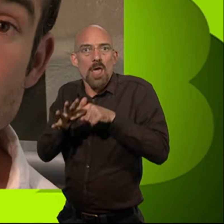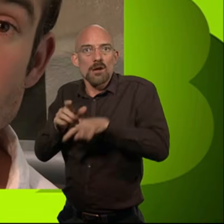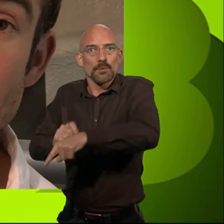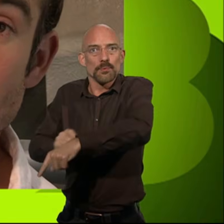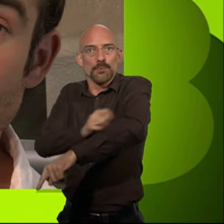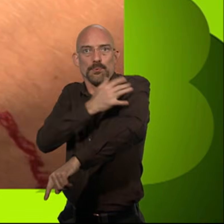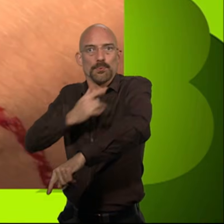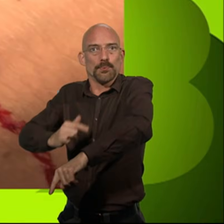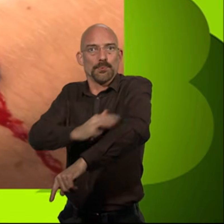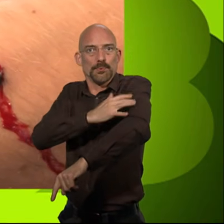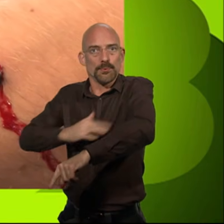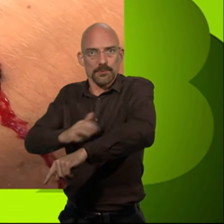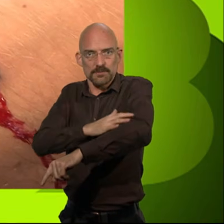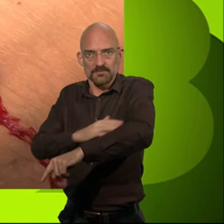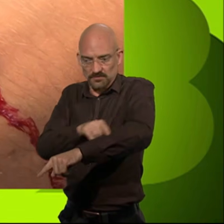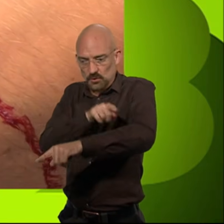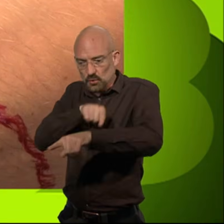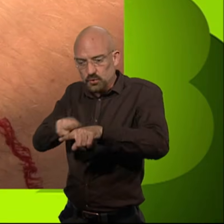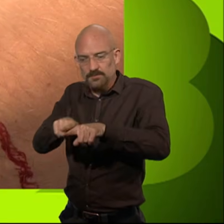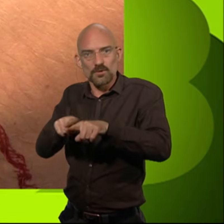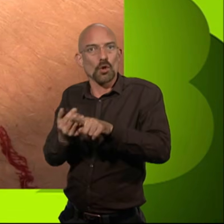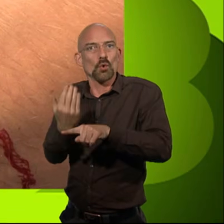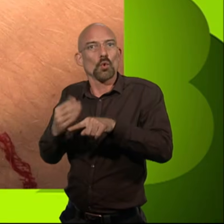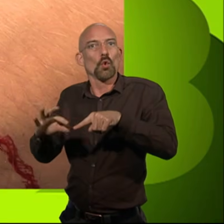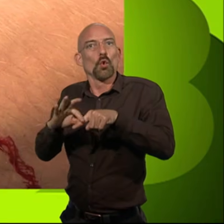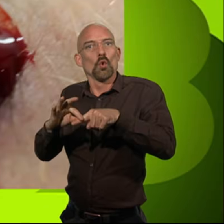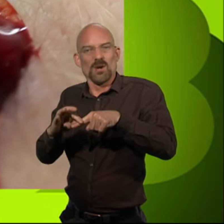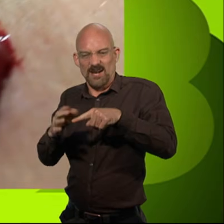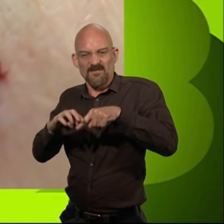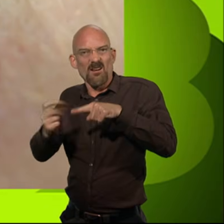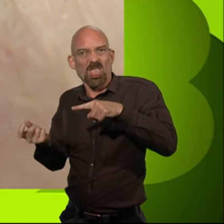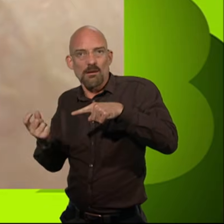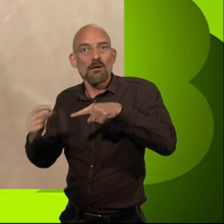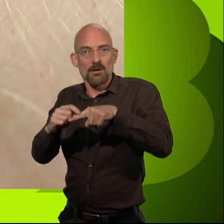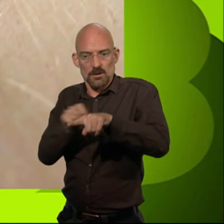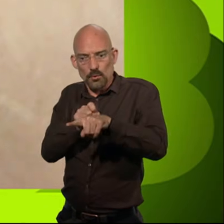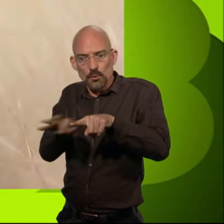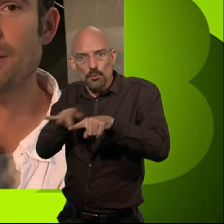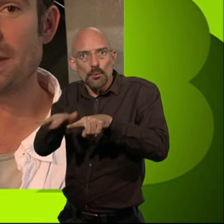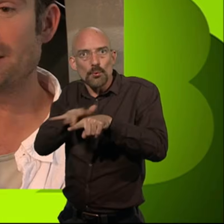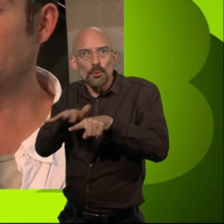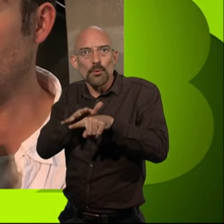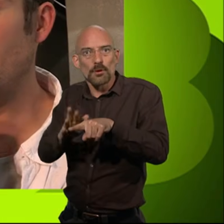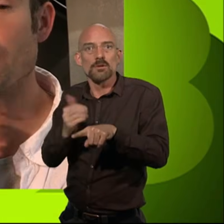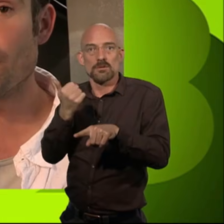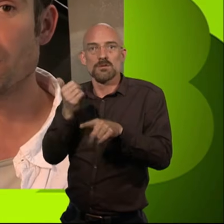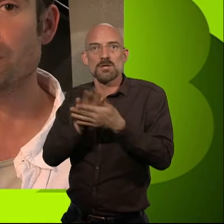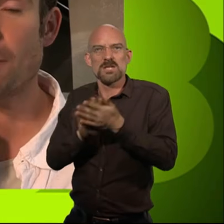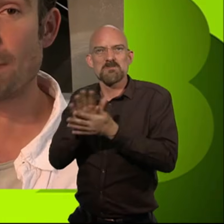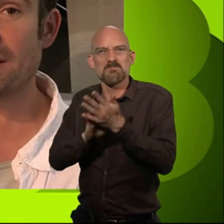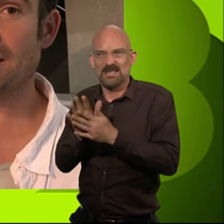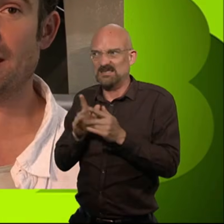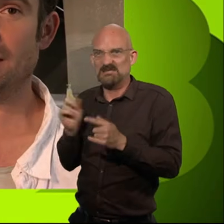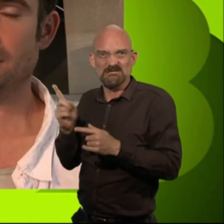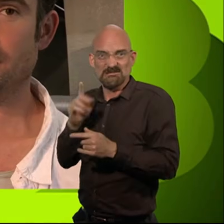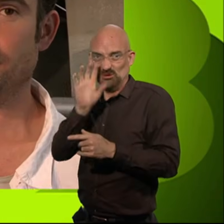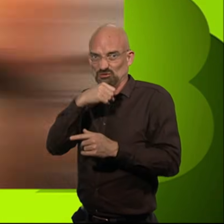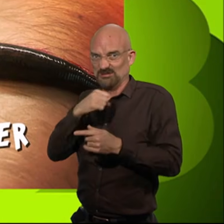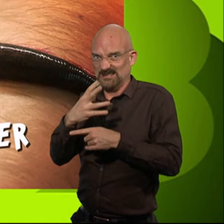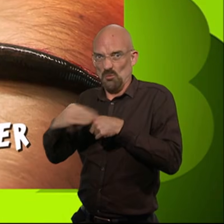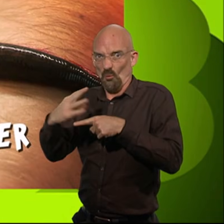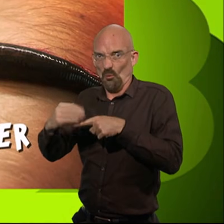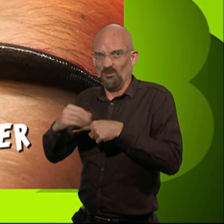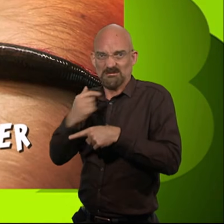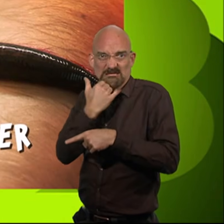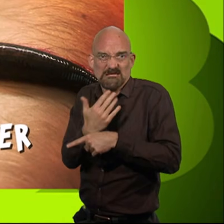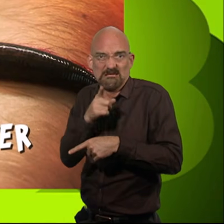flow into the reattached finger. They may be greedy, they may be frankly disgusting, but it is that means they are the most amazing healers.